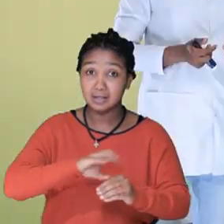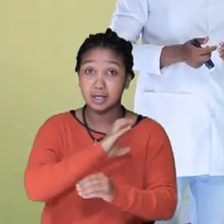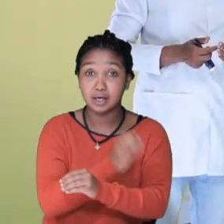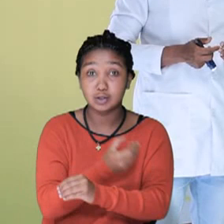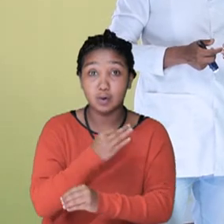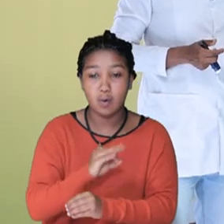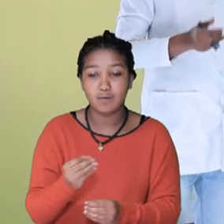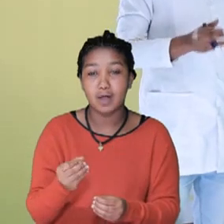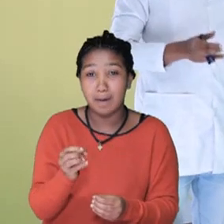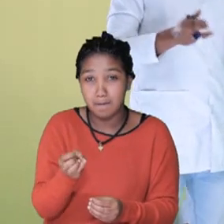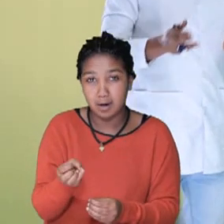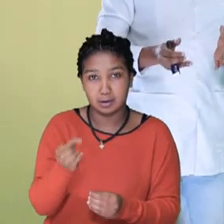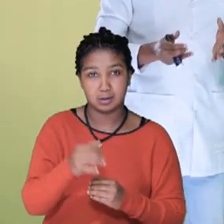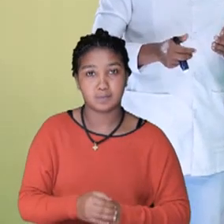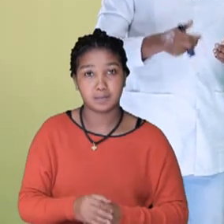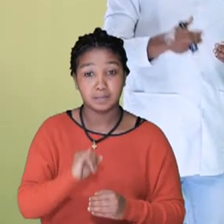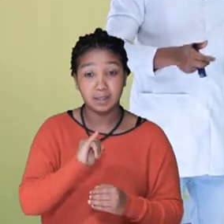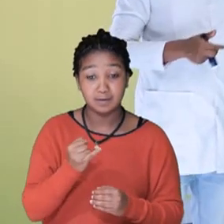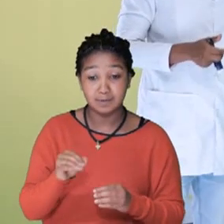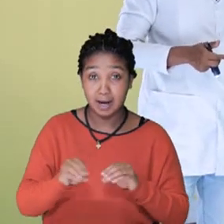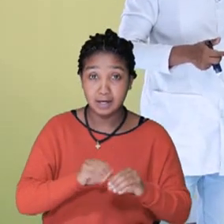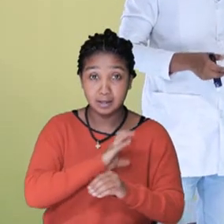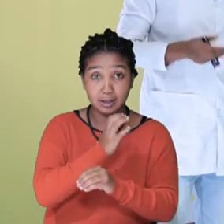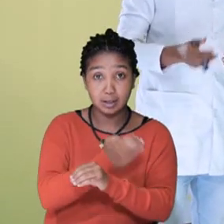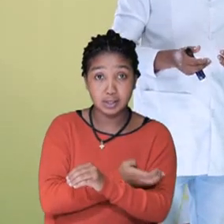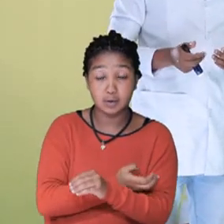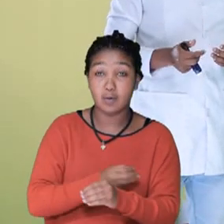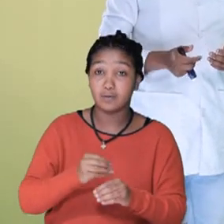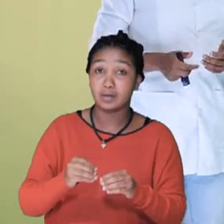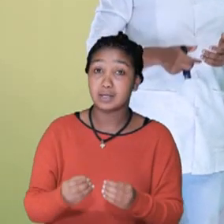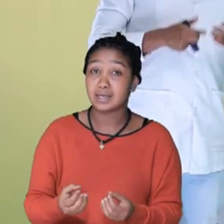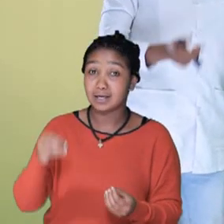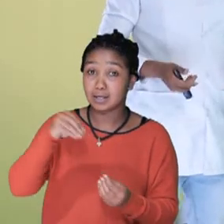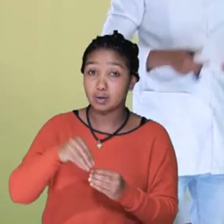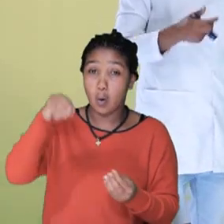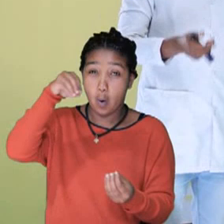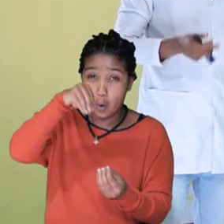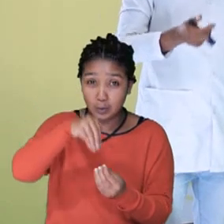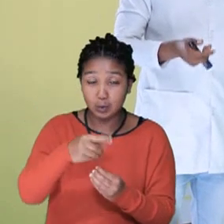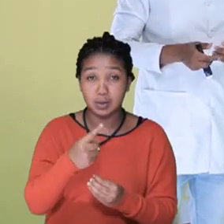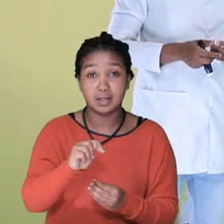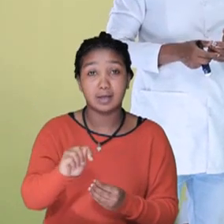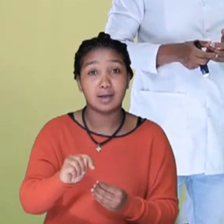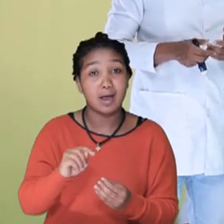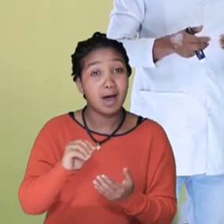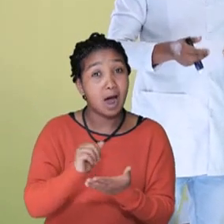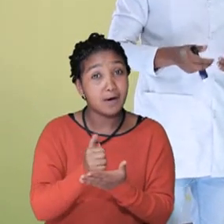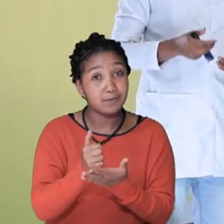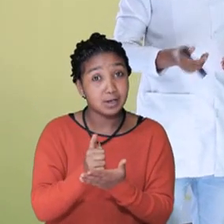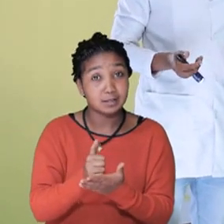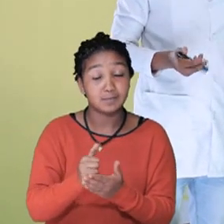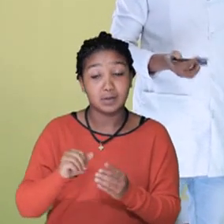the particles. If the kinetic energy of a particle increase, also the average kinetic energy of